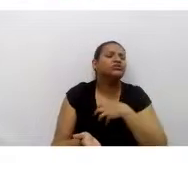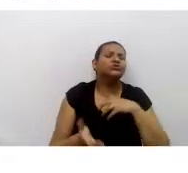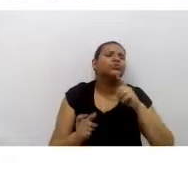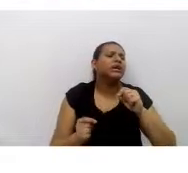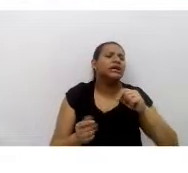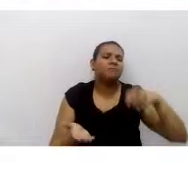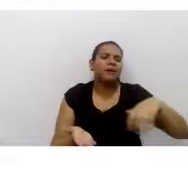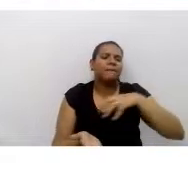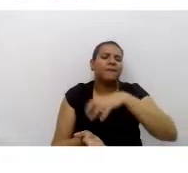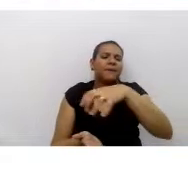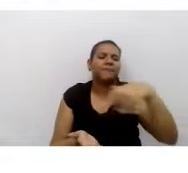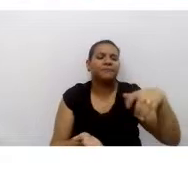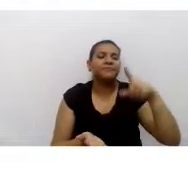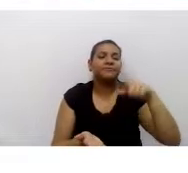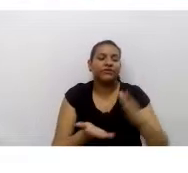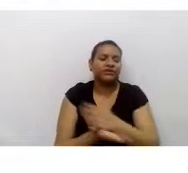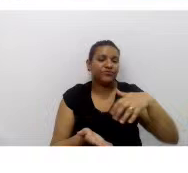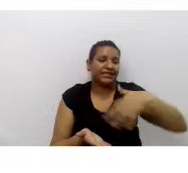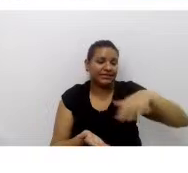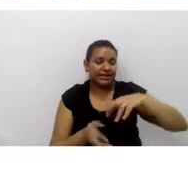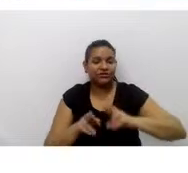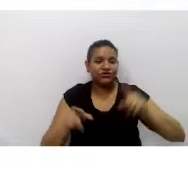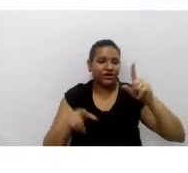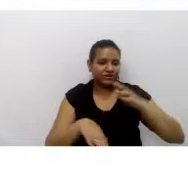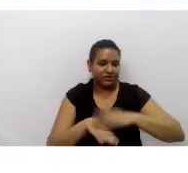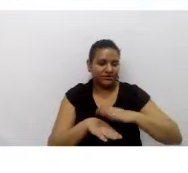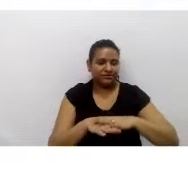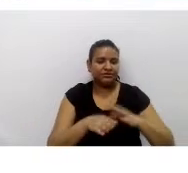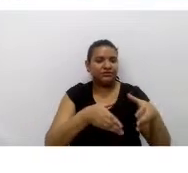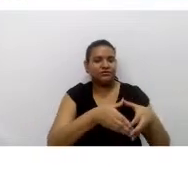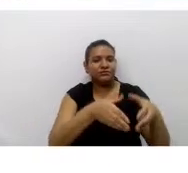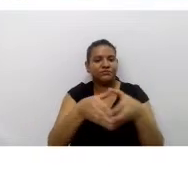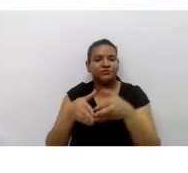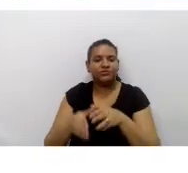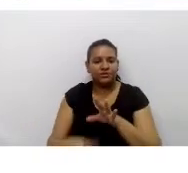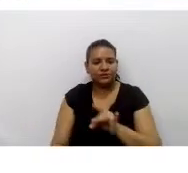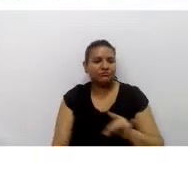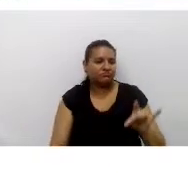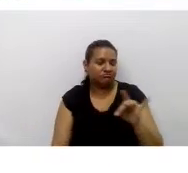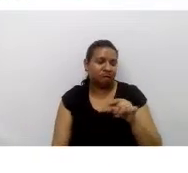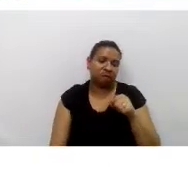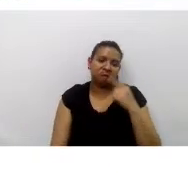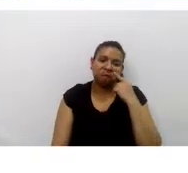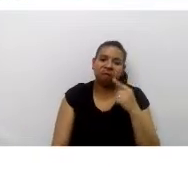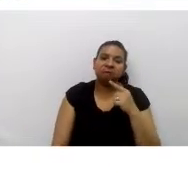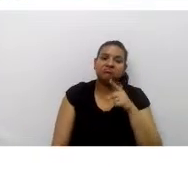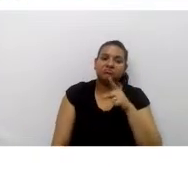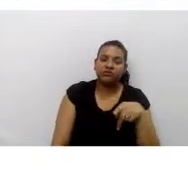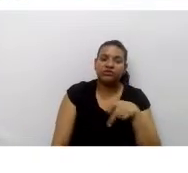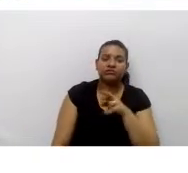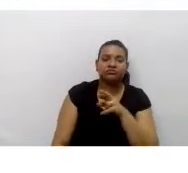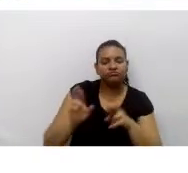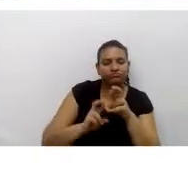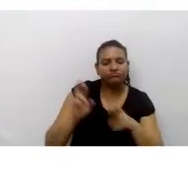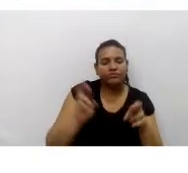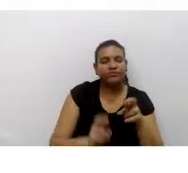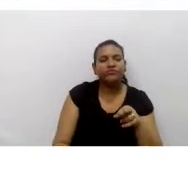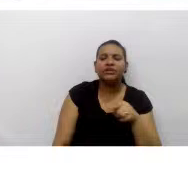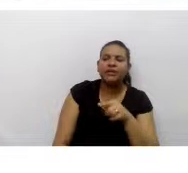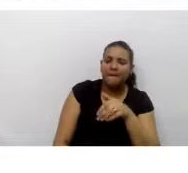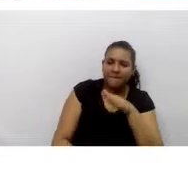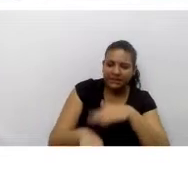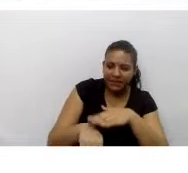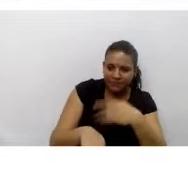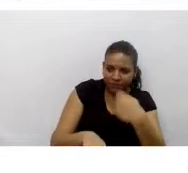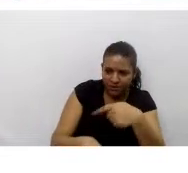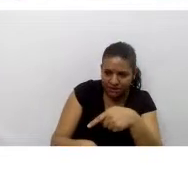in different parts of the classroom. It's a very good idea. You can set sort of 10 minutes per task or 5 minutes per task,